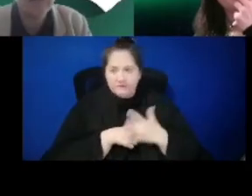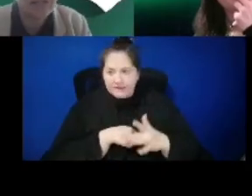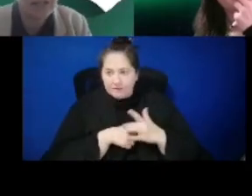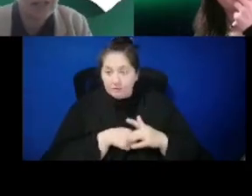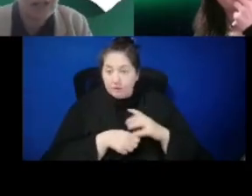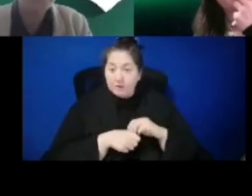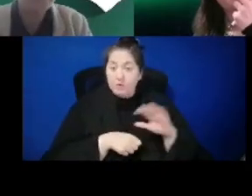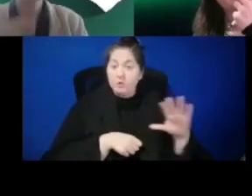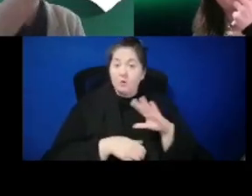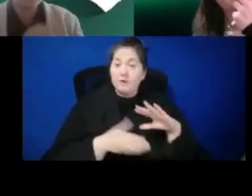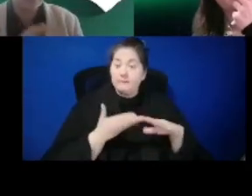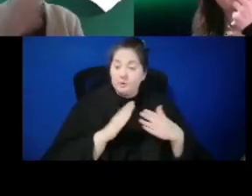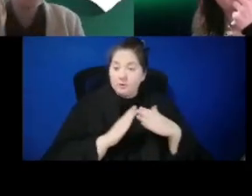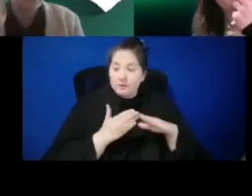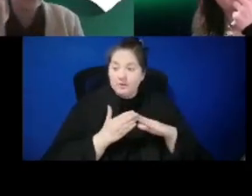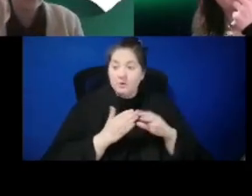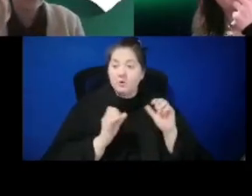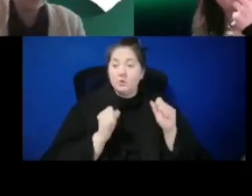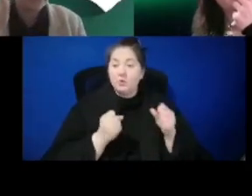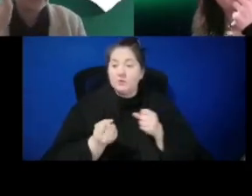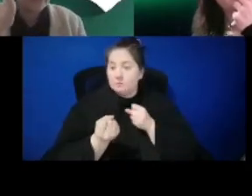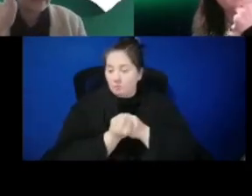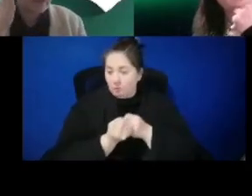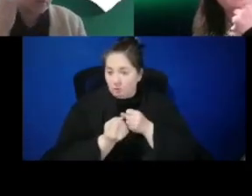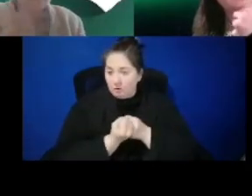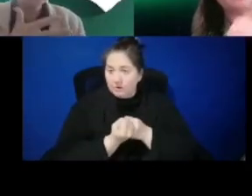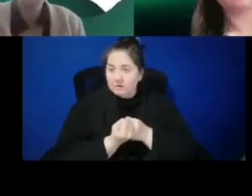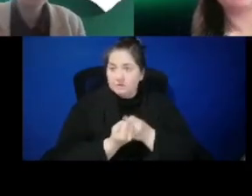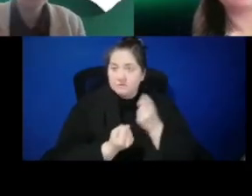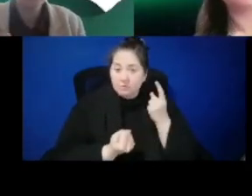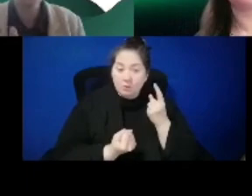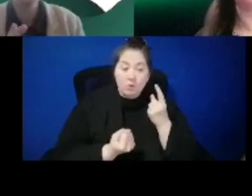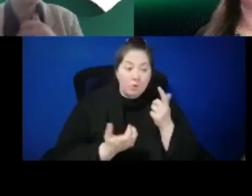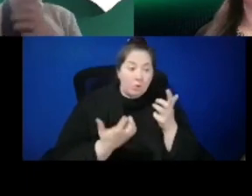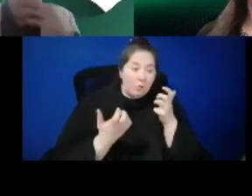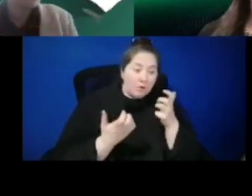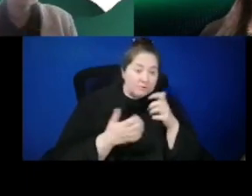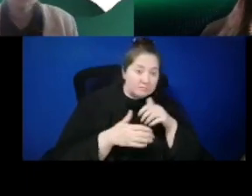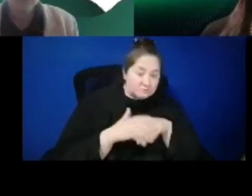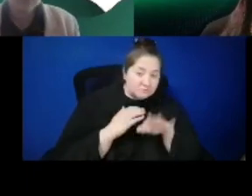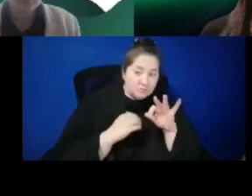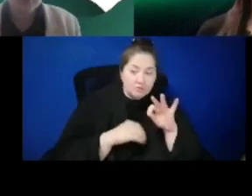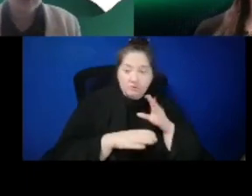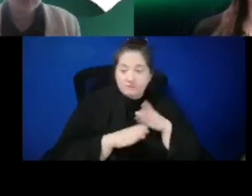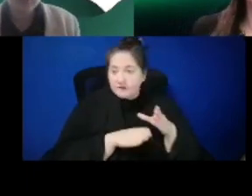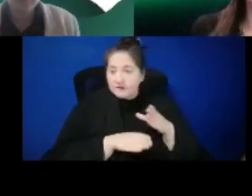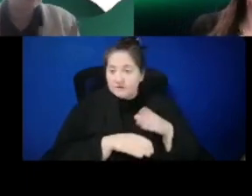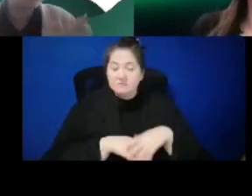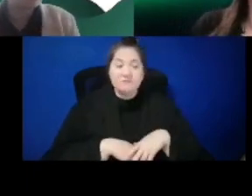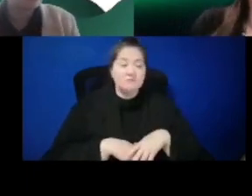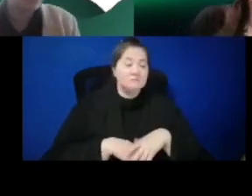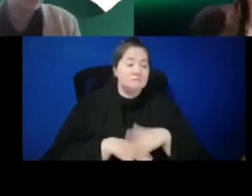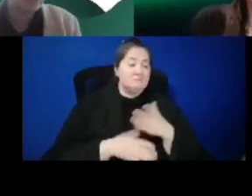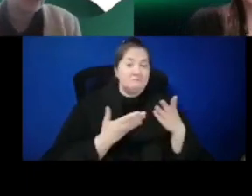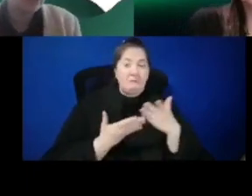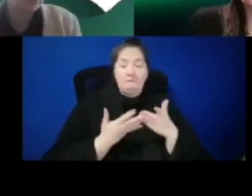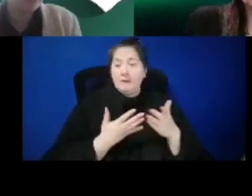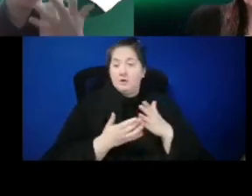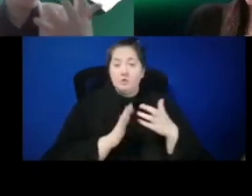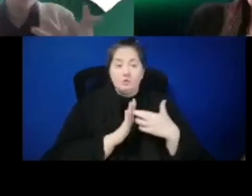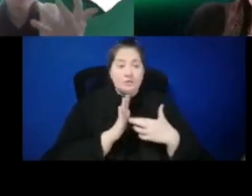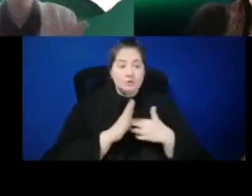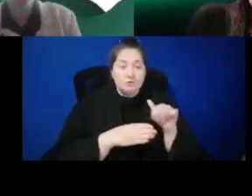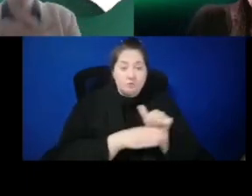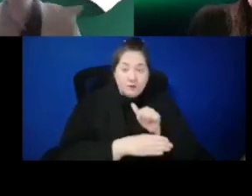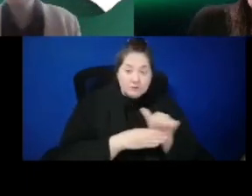within your community that could support someone who wants to enter the field, whether there is a registered apprenticeship opportunity in your